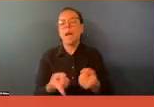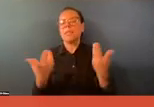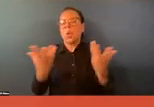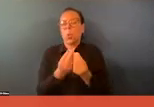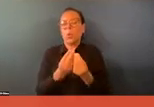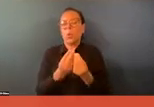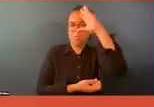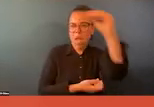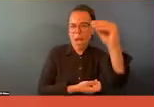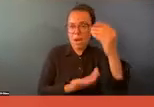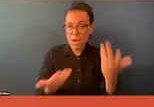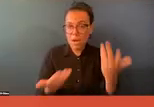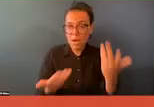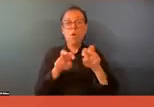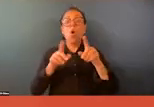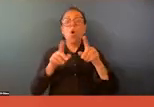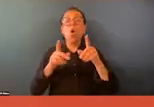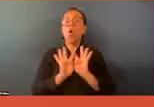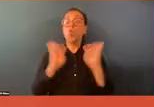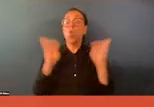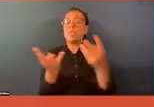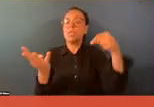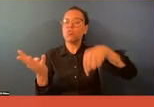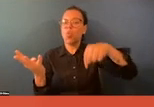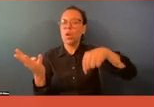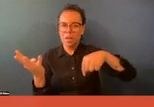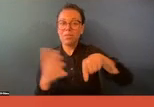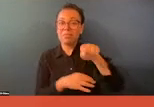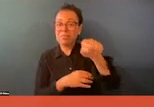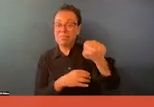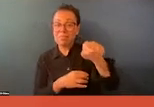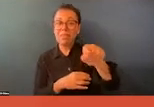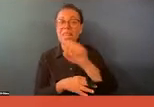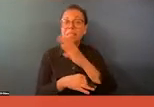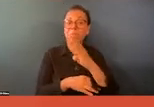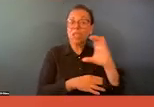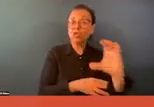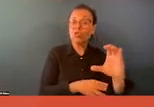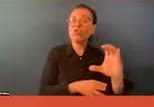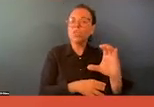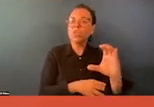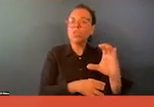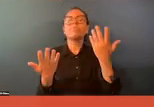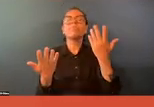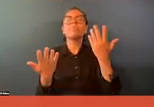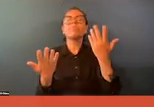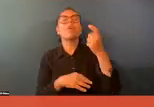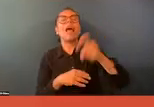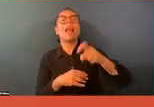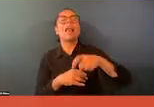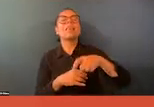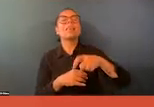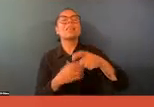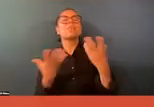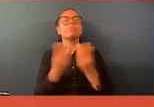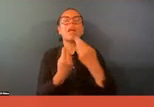with a national religious committee, HMHB developed an SBCC training package for religious leaders,